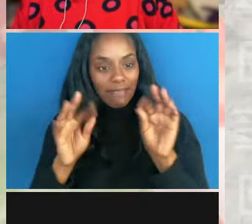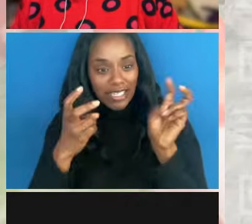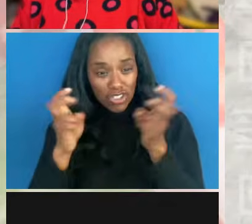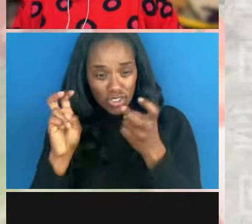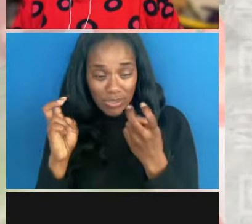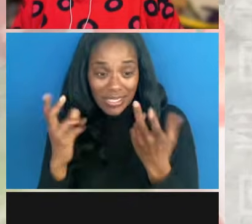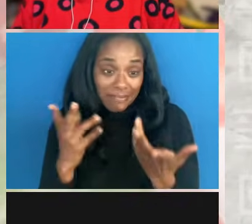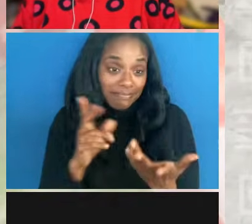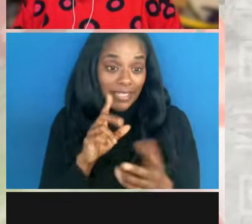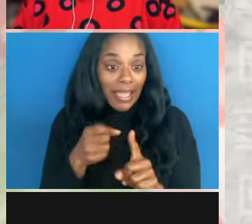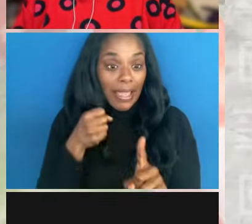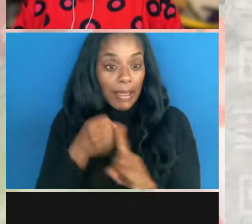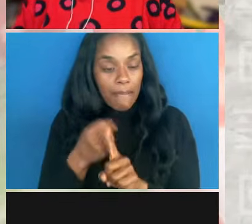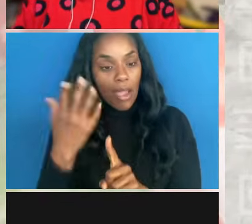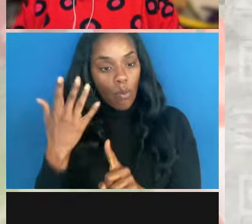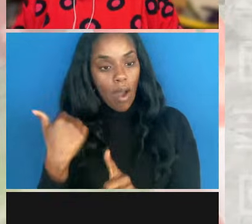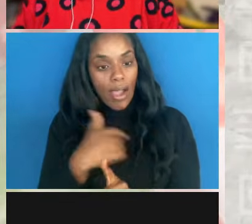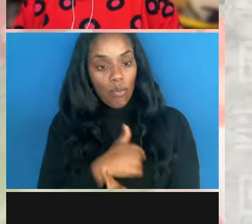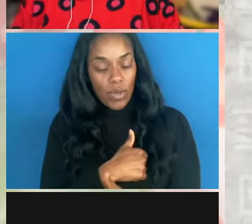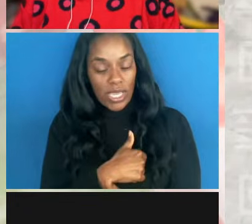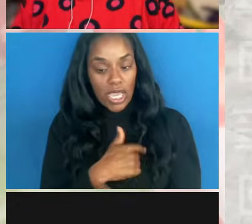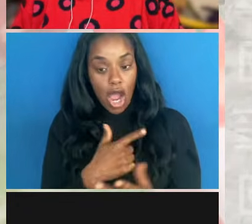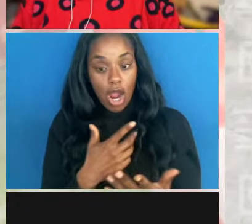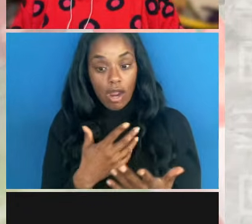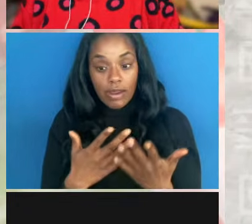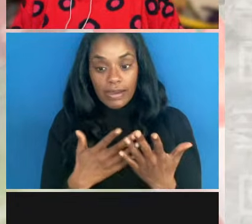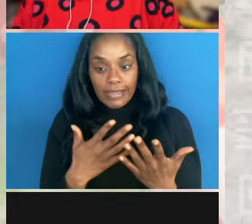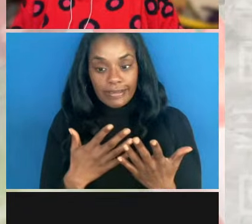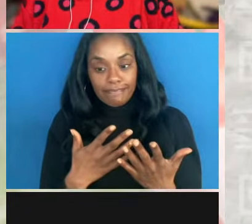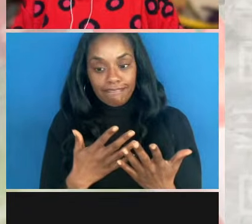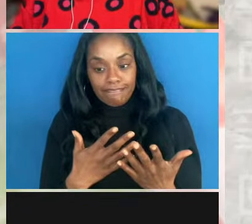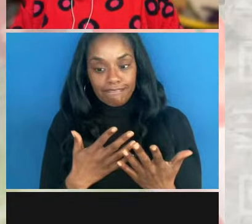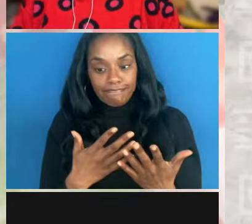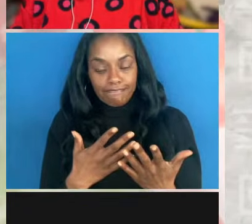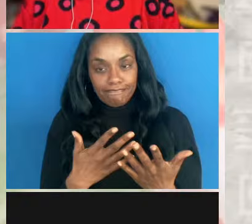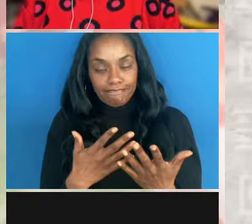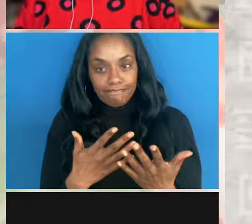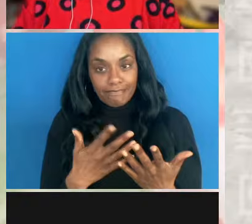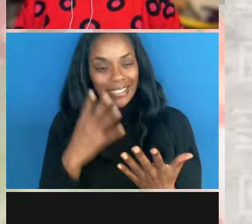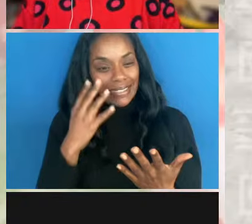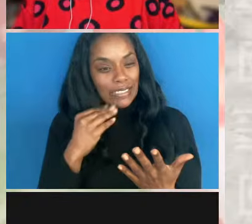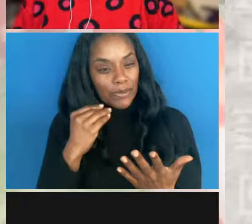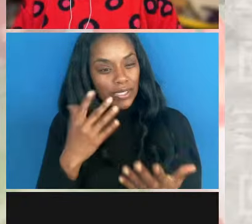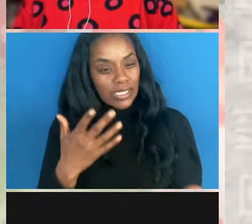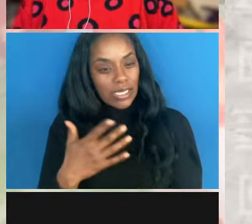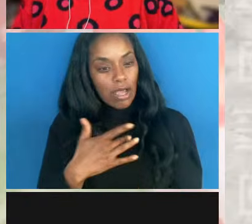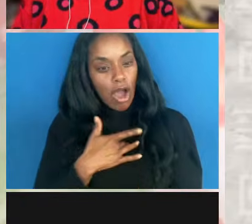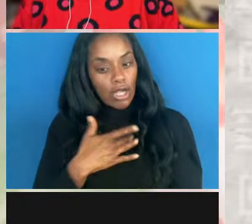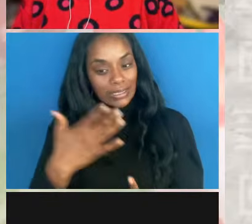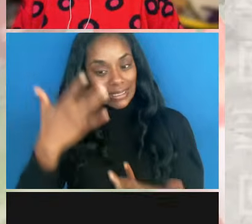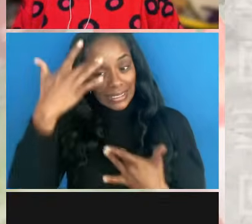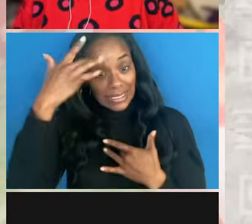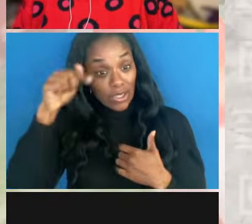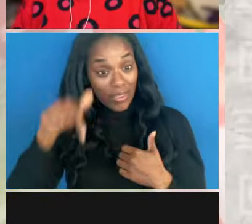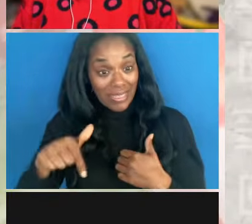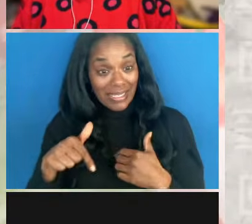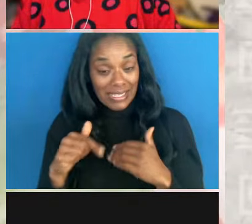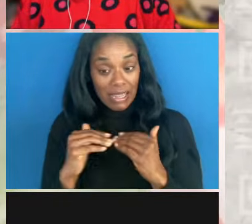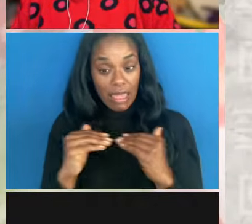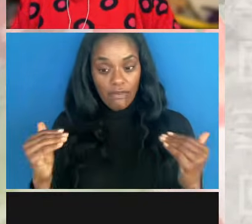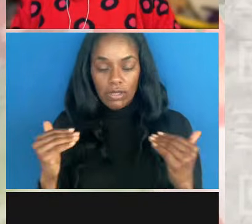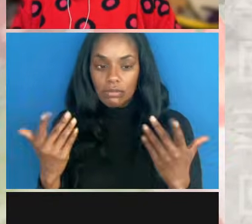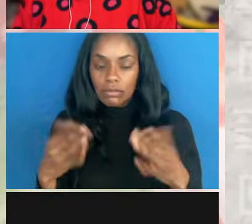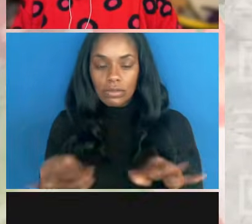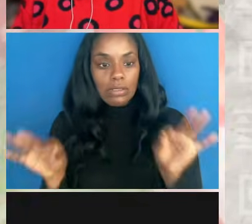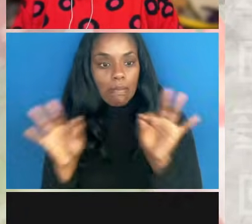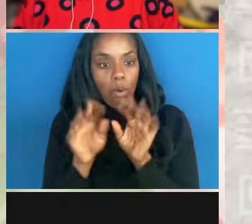facing heart disease and health risk at this level. And so it becomes that much more important for us to take control of our